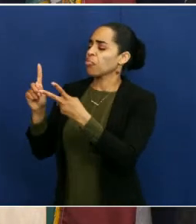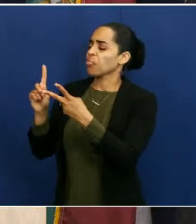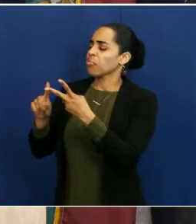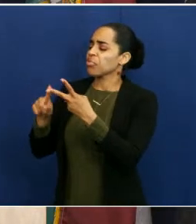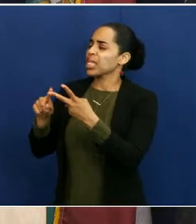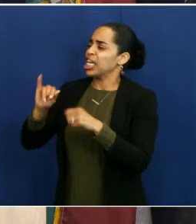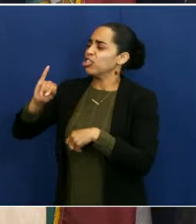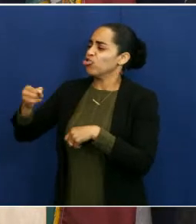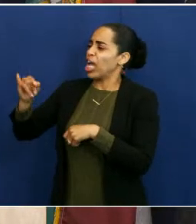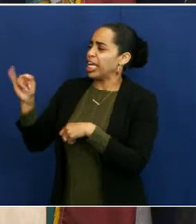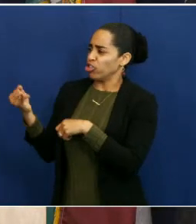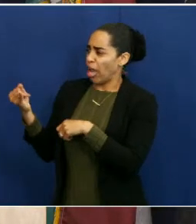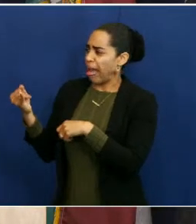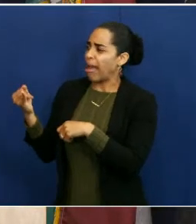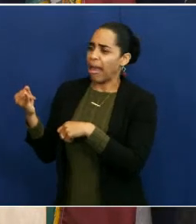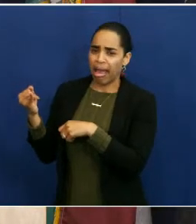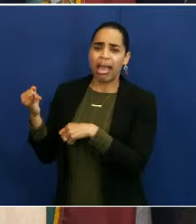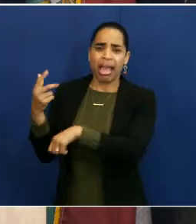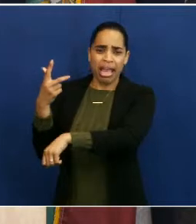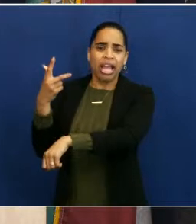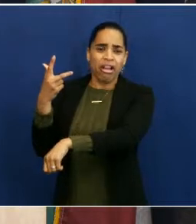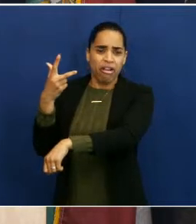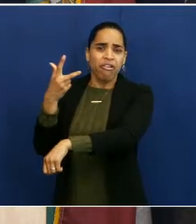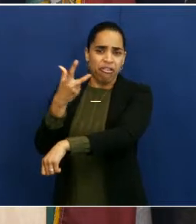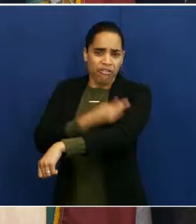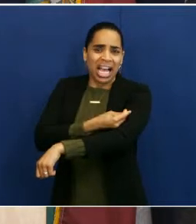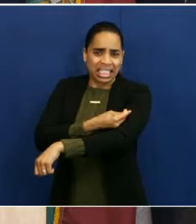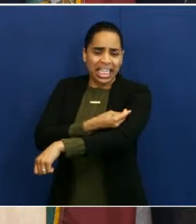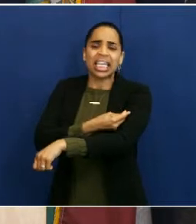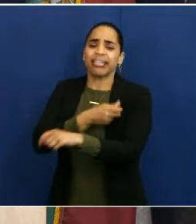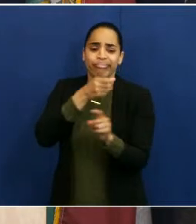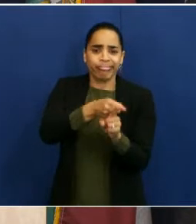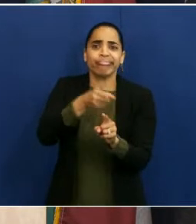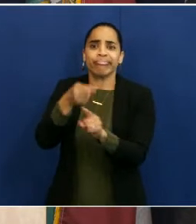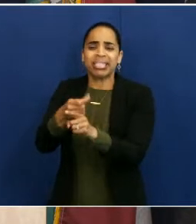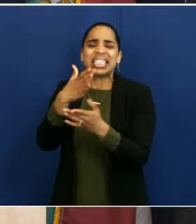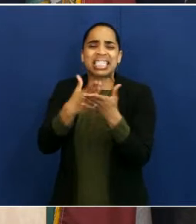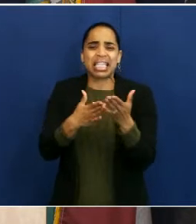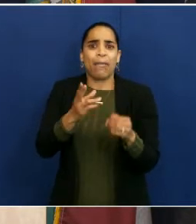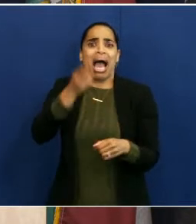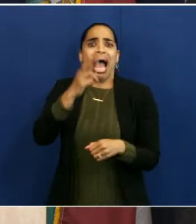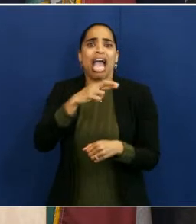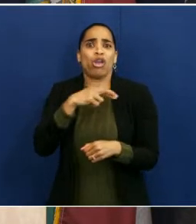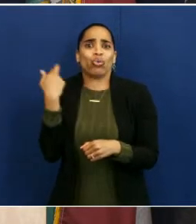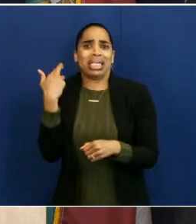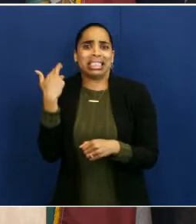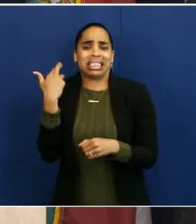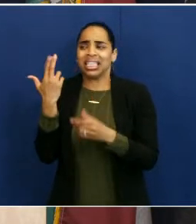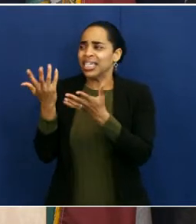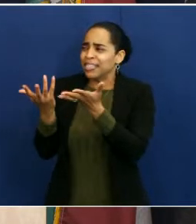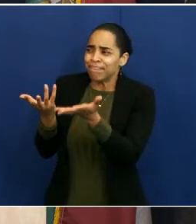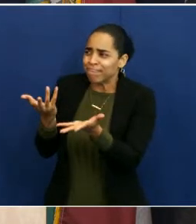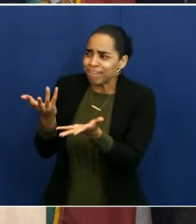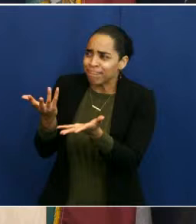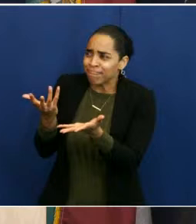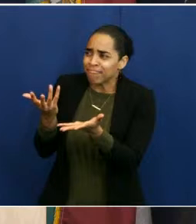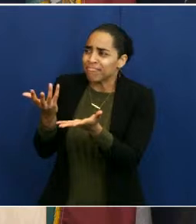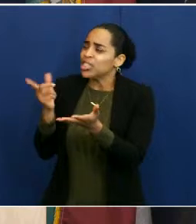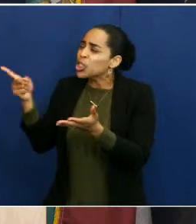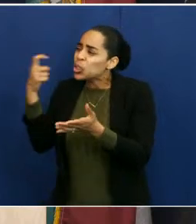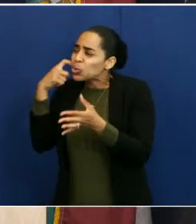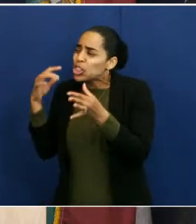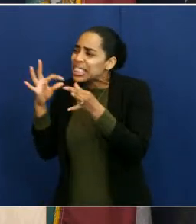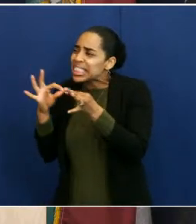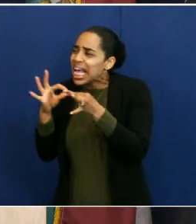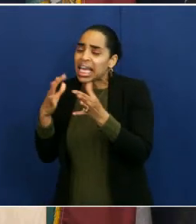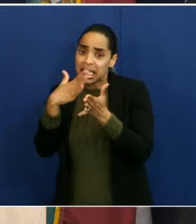vaccine you guys have been using on a number of different fronts to vaccinate high-risk individuals that it might be hard to get like second touches on. I know you kind of alluded